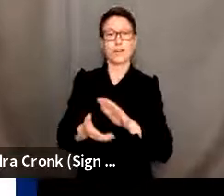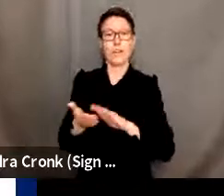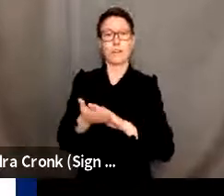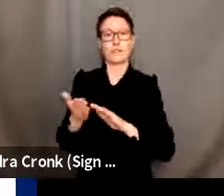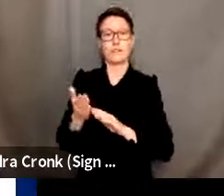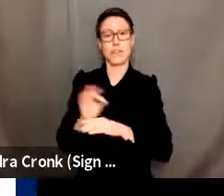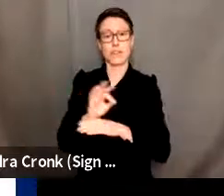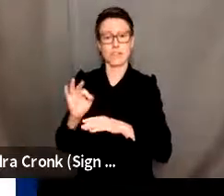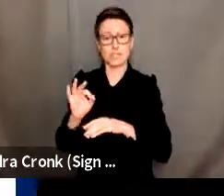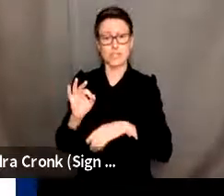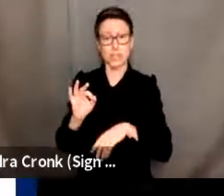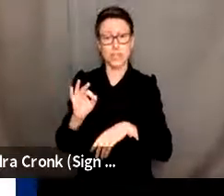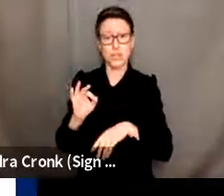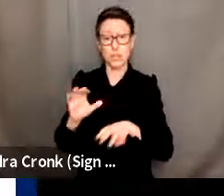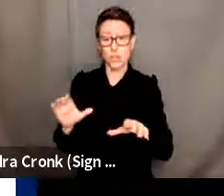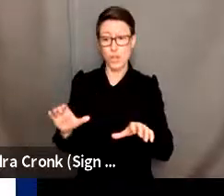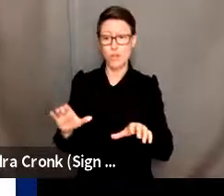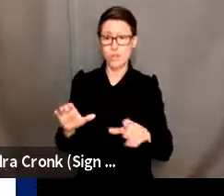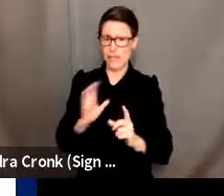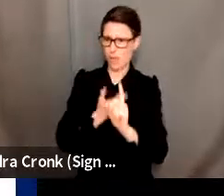in under-resourced communities by investing